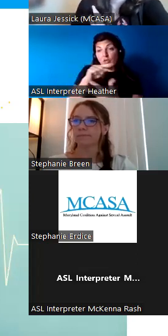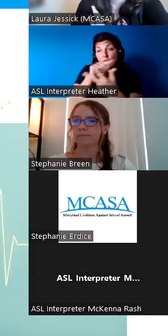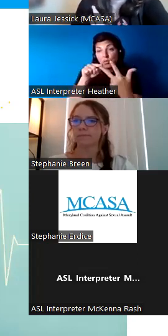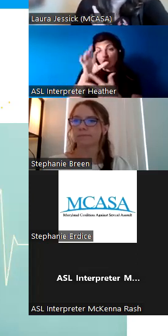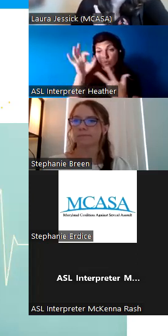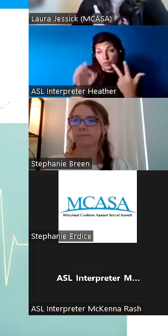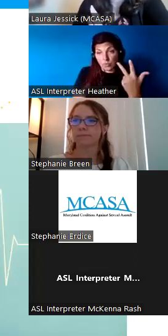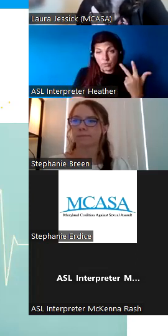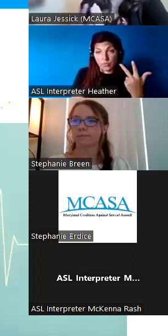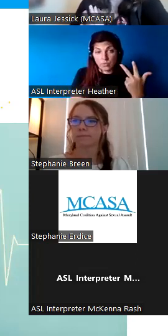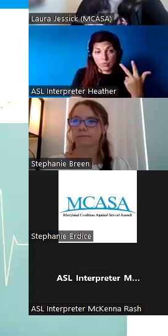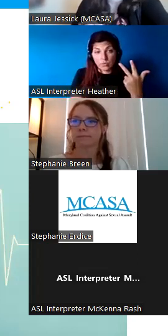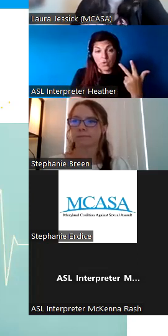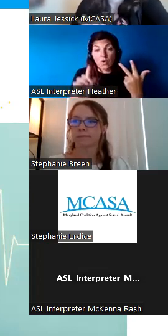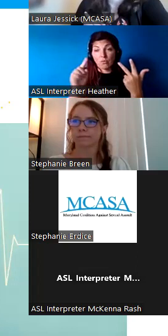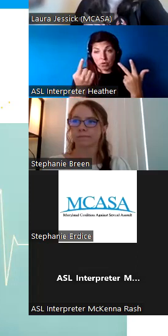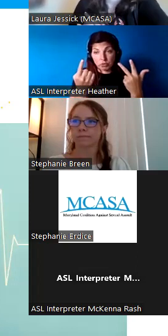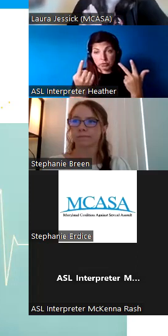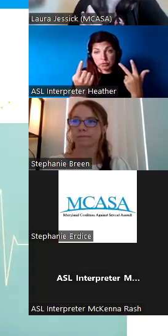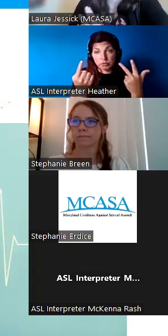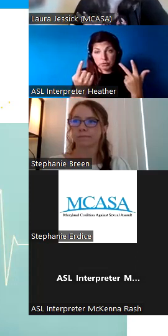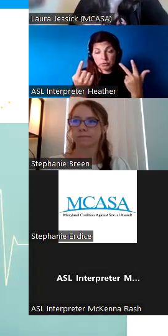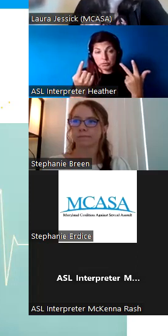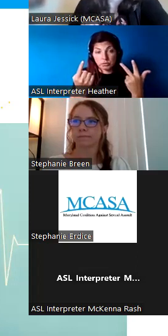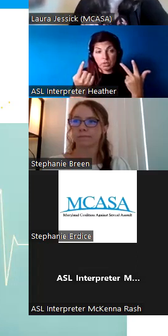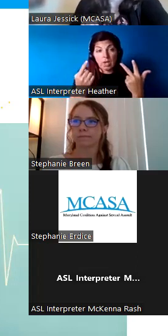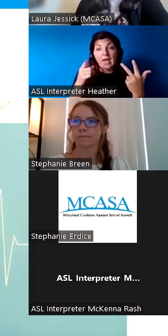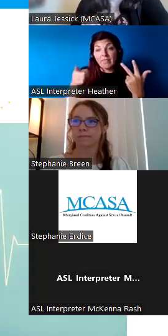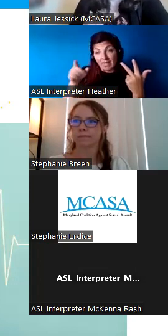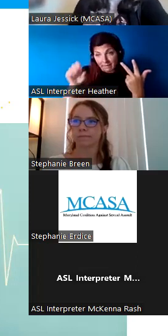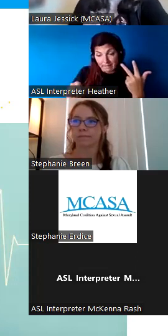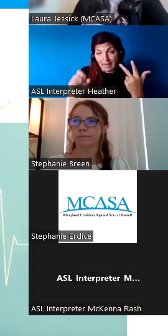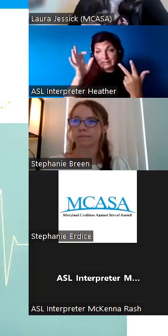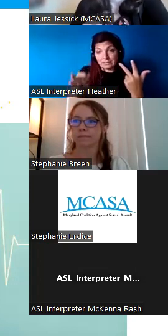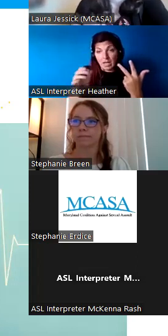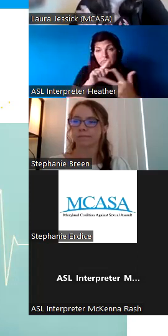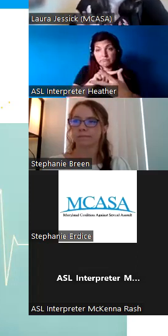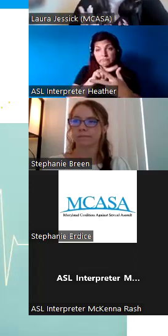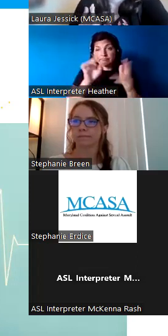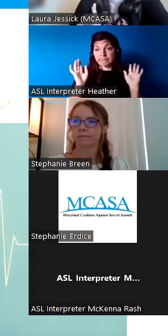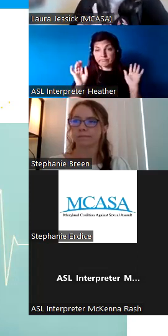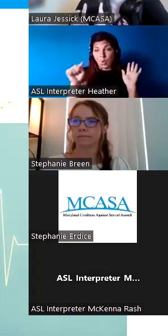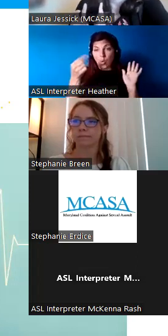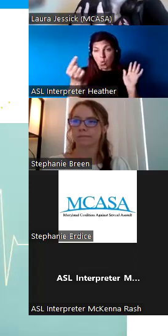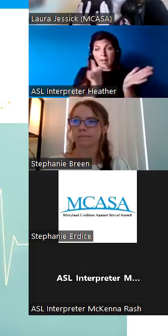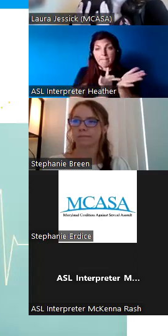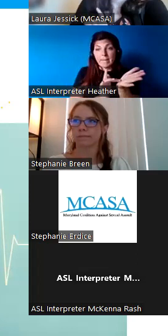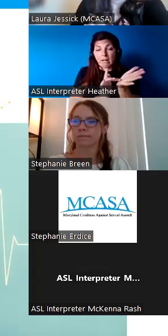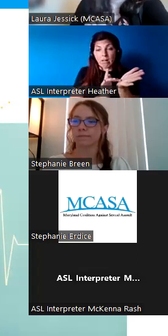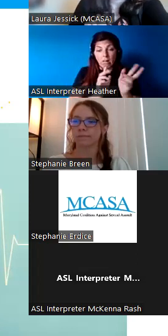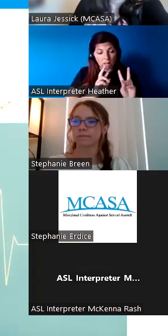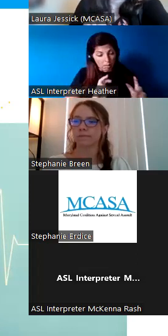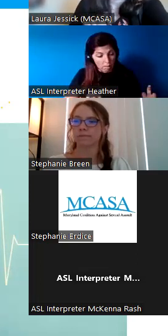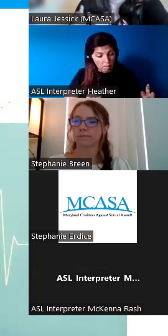first option I'm going to highlight is a medical exam only. So with this option, there is